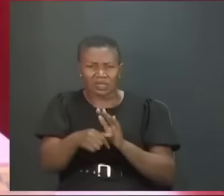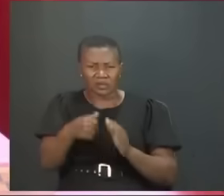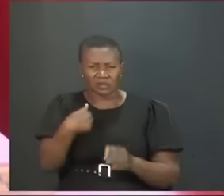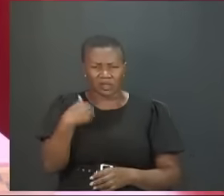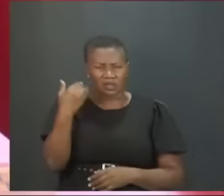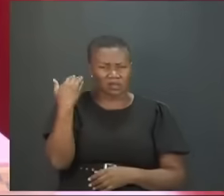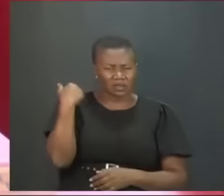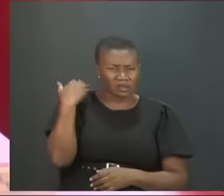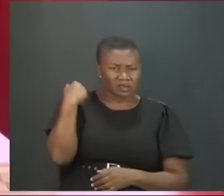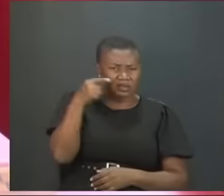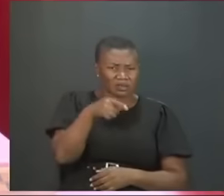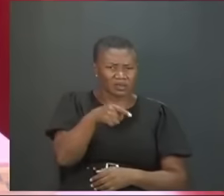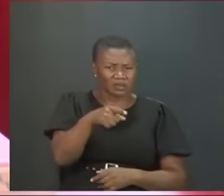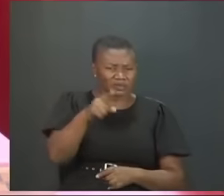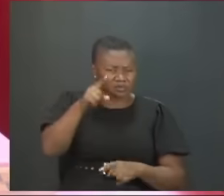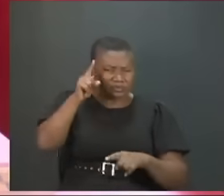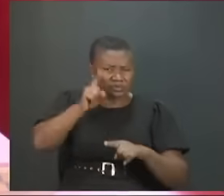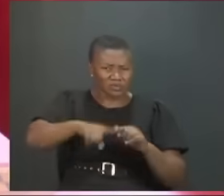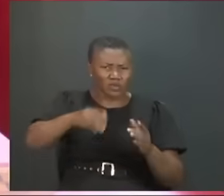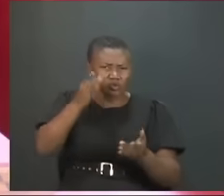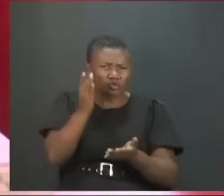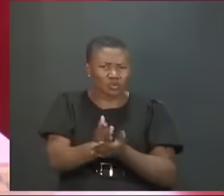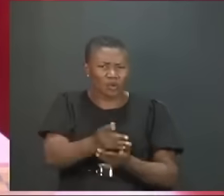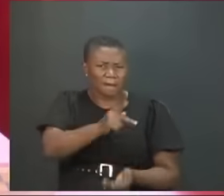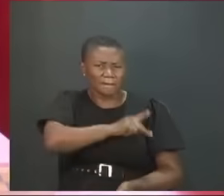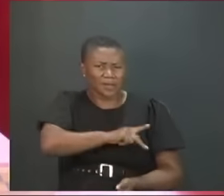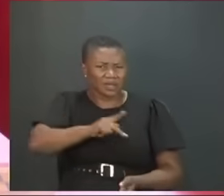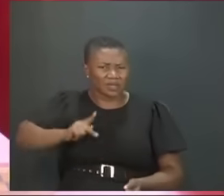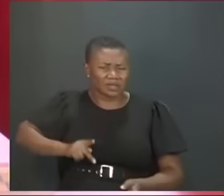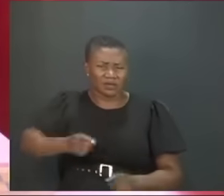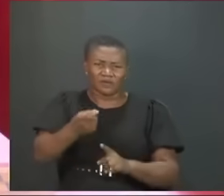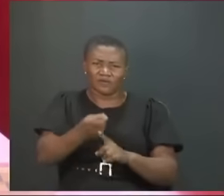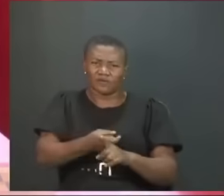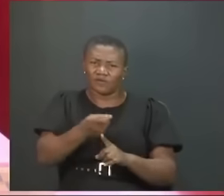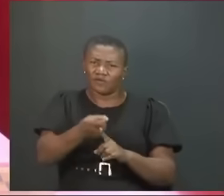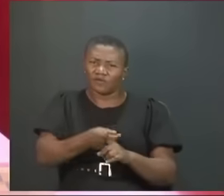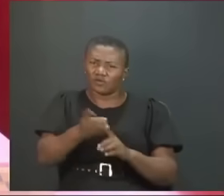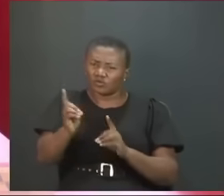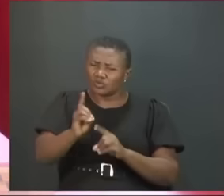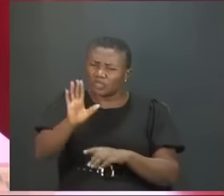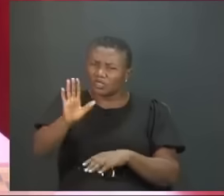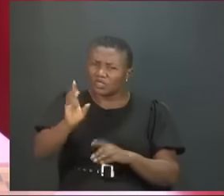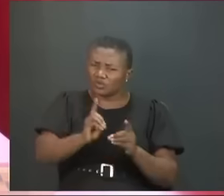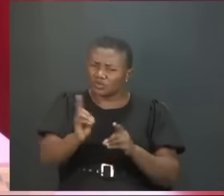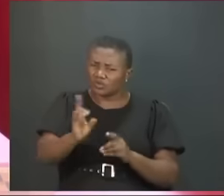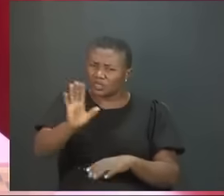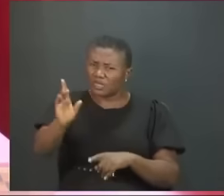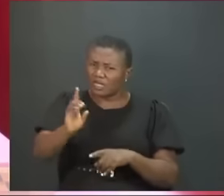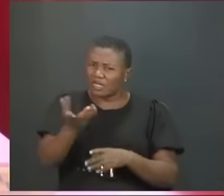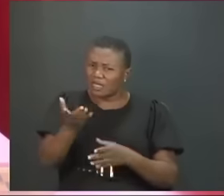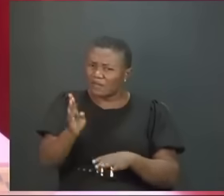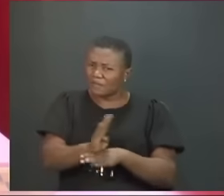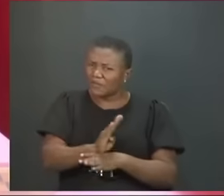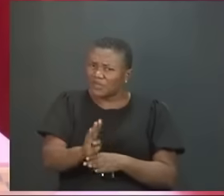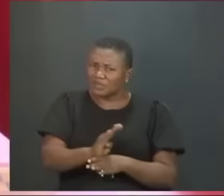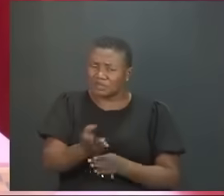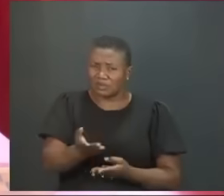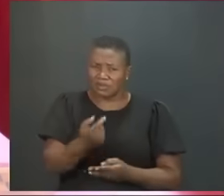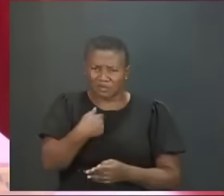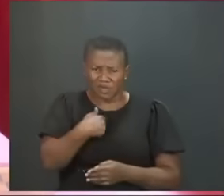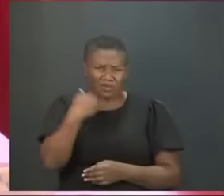you cannot stop this parliament from conducting its lawful business. I reminded